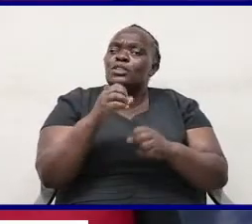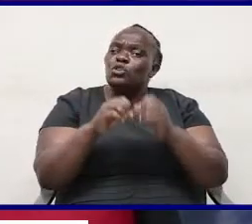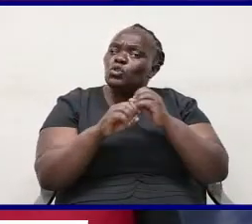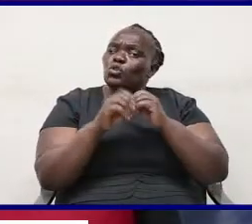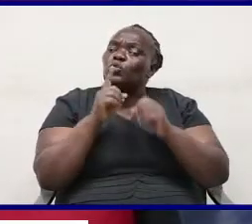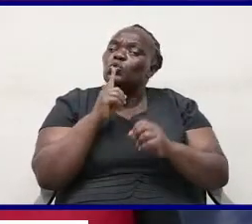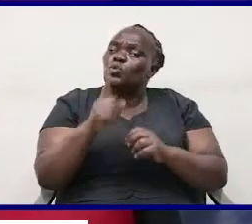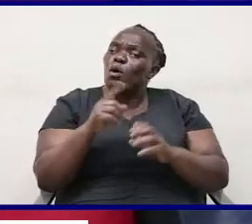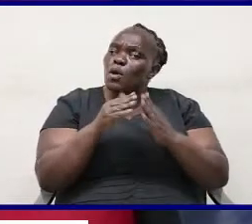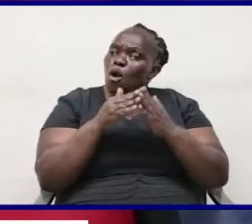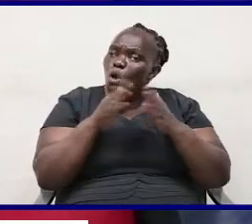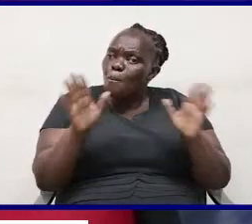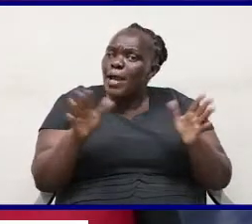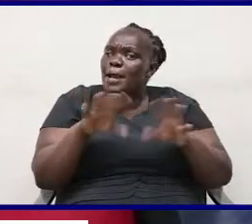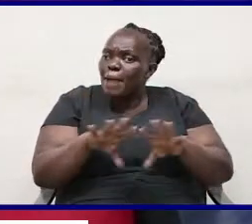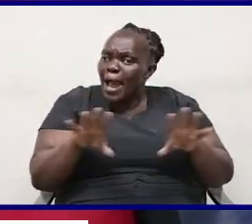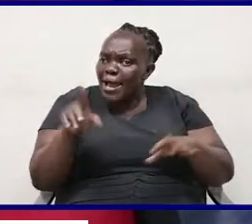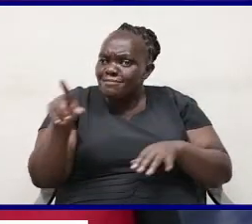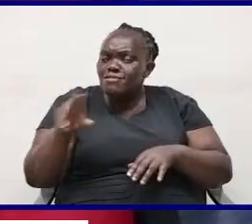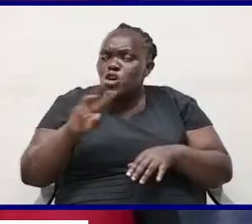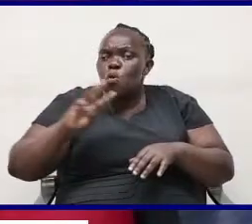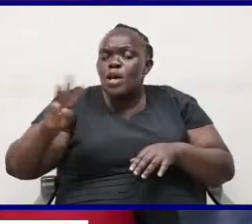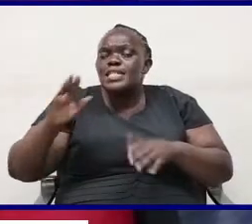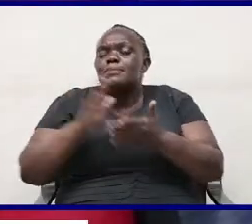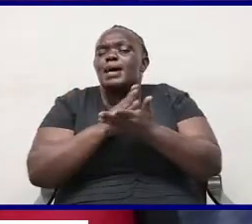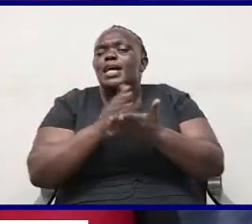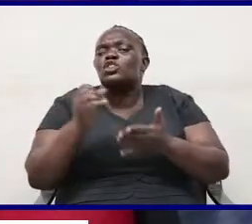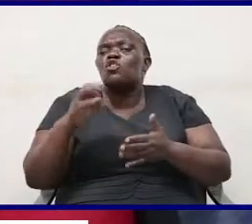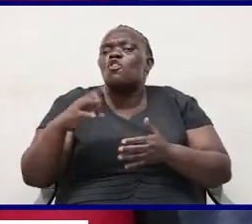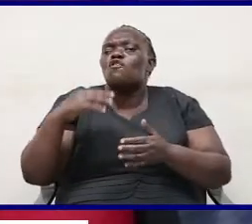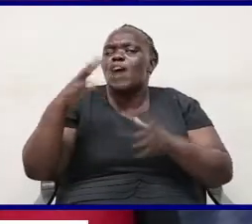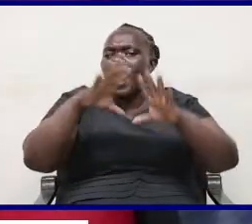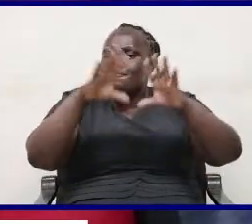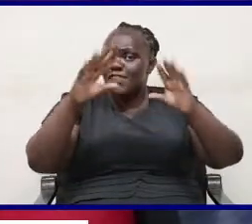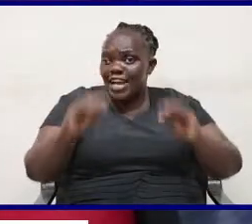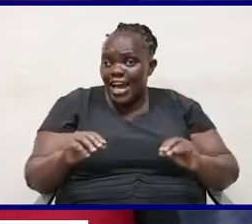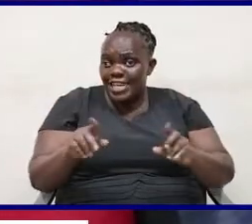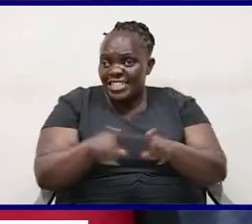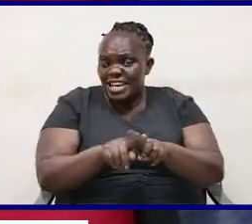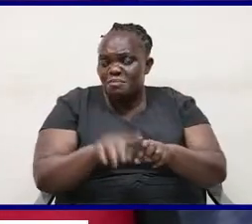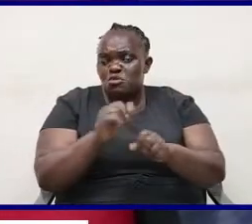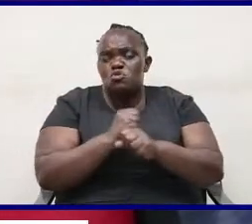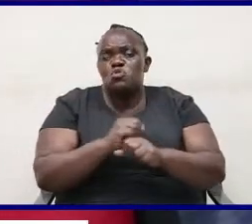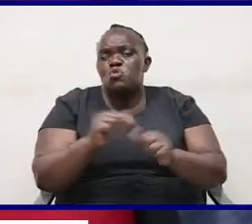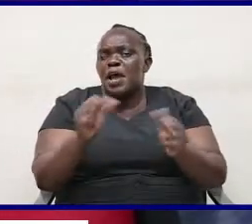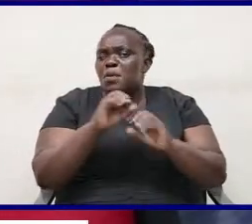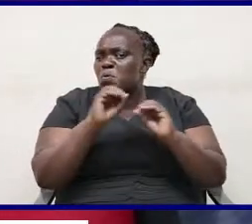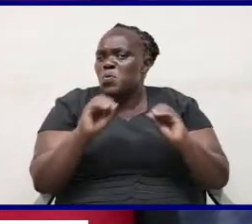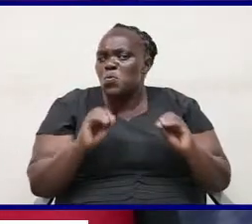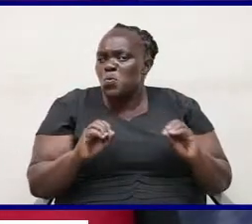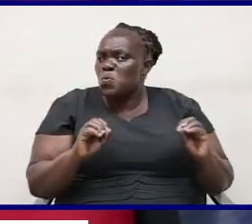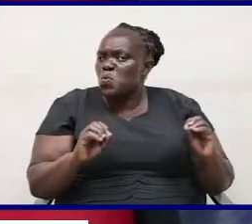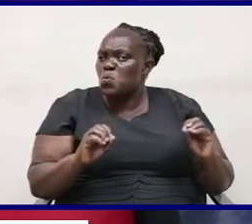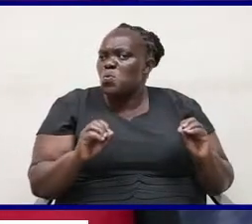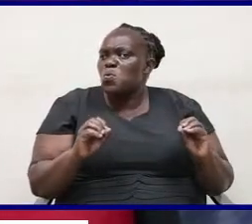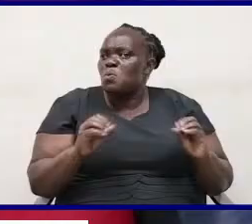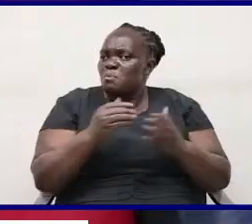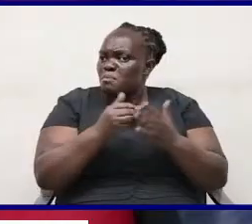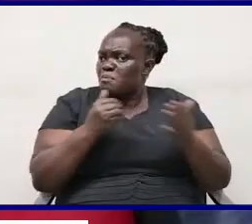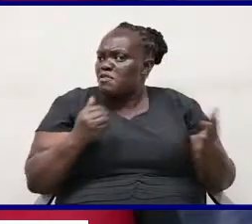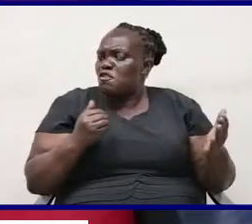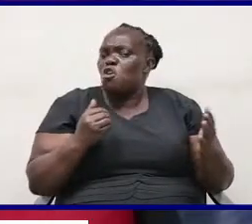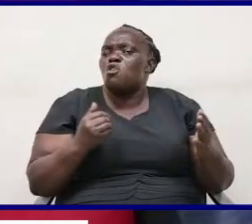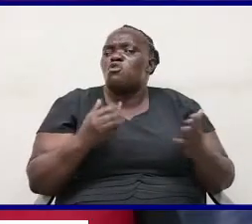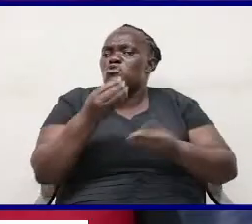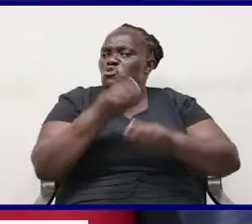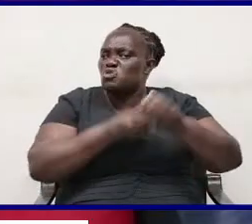open up. And then the western part of Africa. Africa, we've not been doing well in terms of our intra-Africa